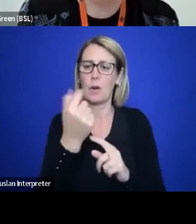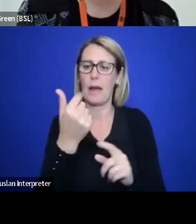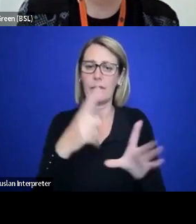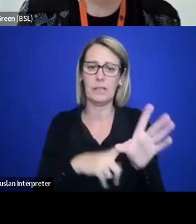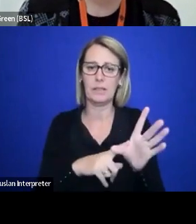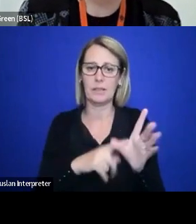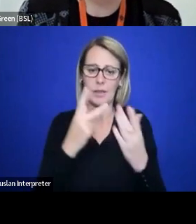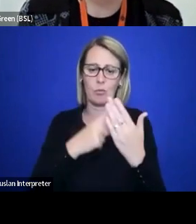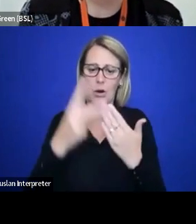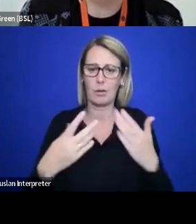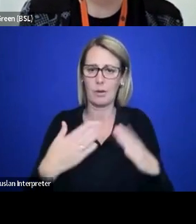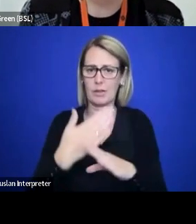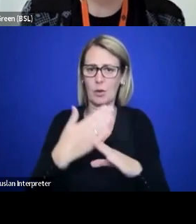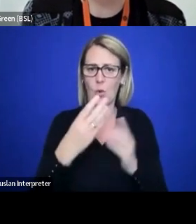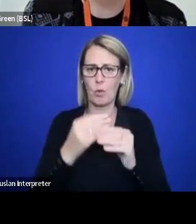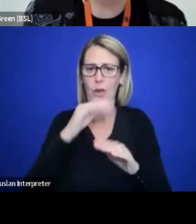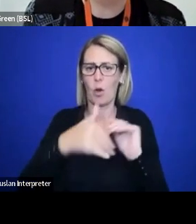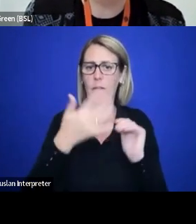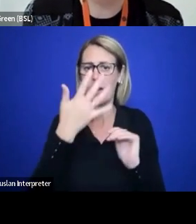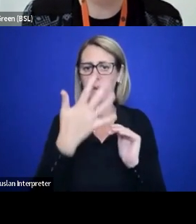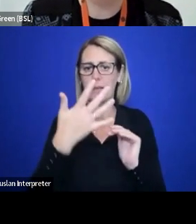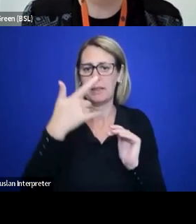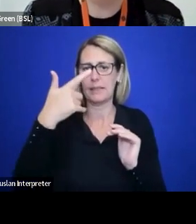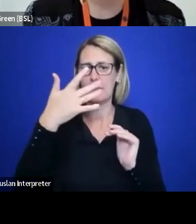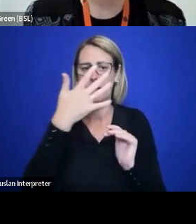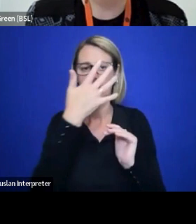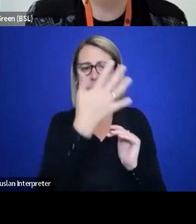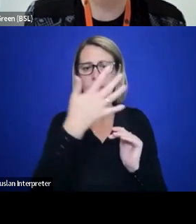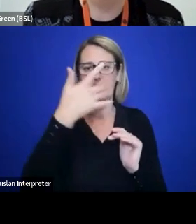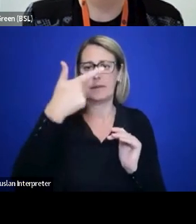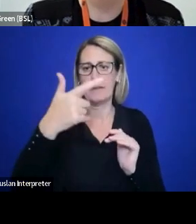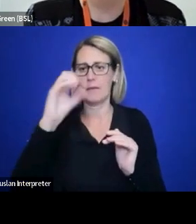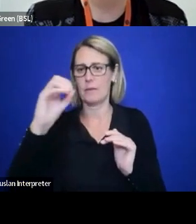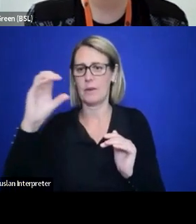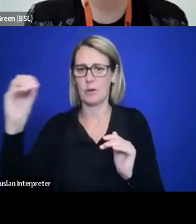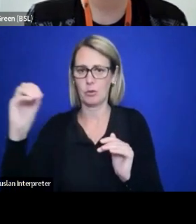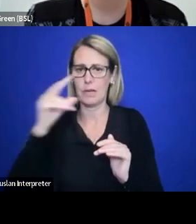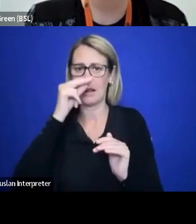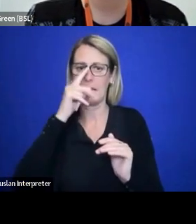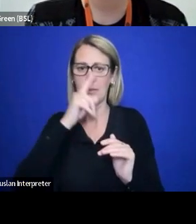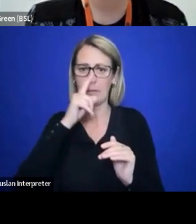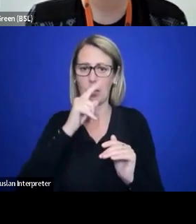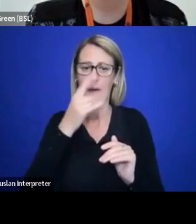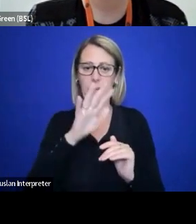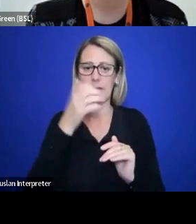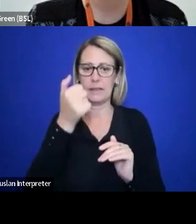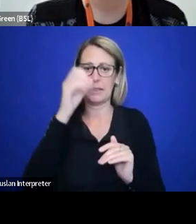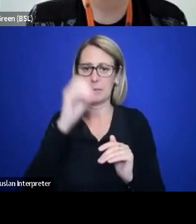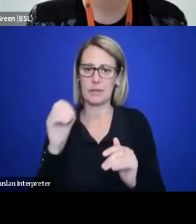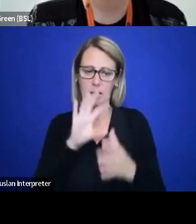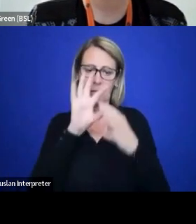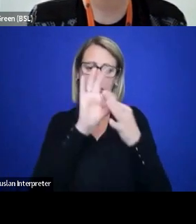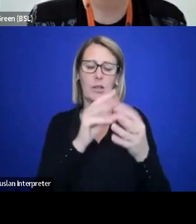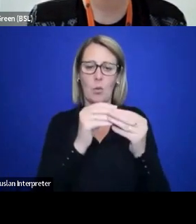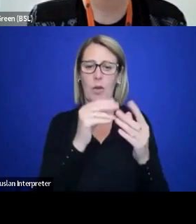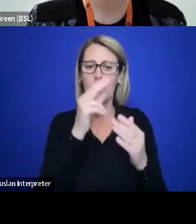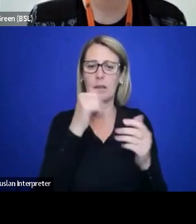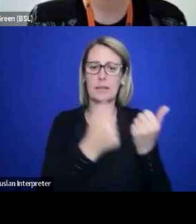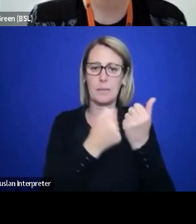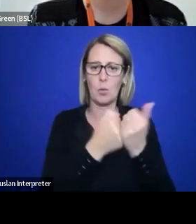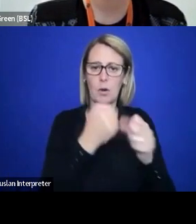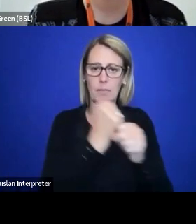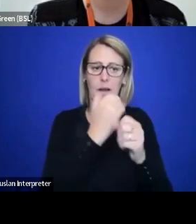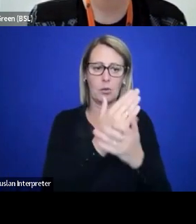program has worked with over 5,700 young people. It's linked 56% of participants into supports to ensure retention